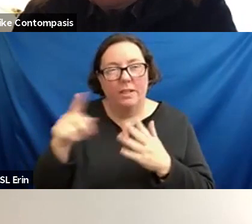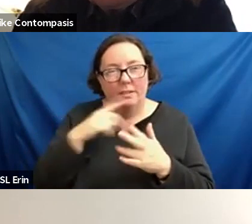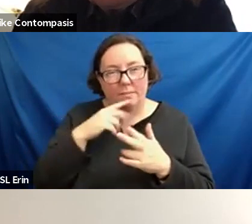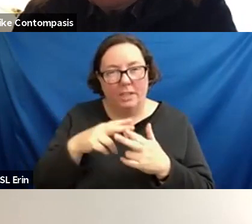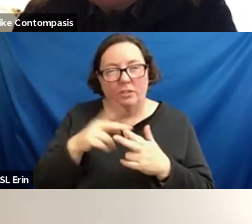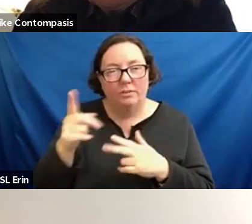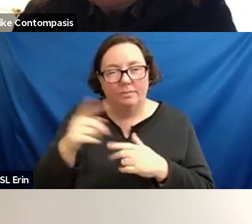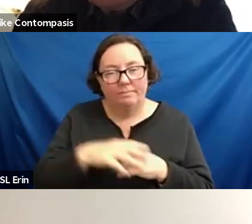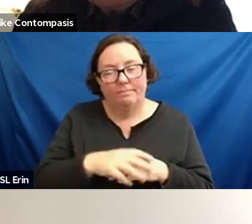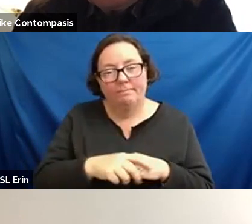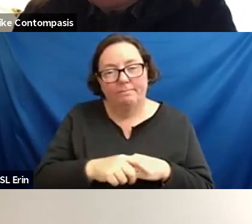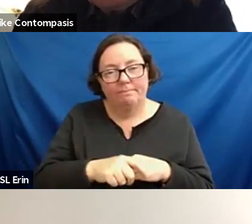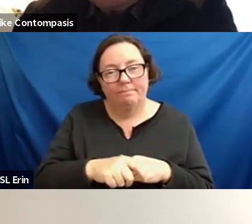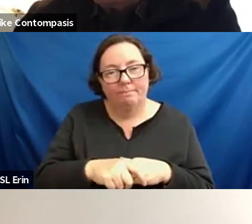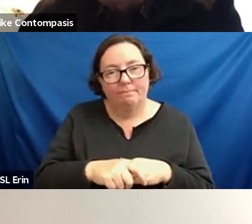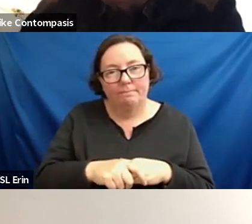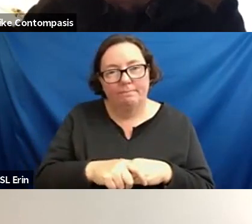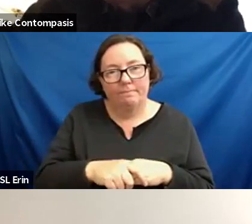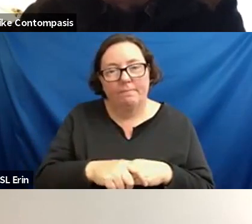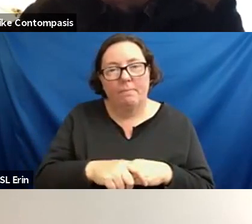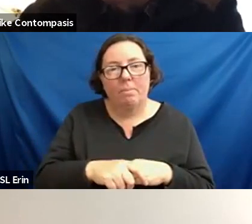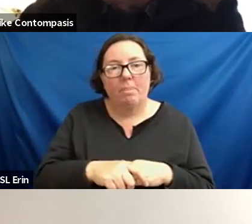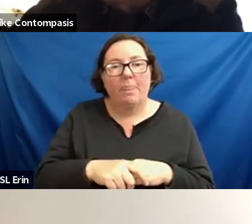is remembering. We